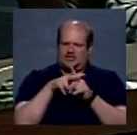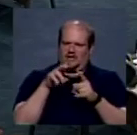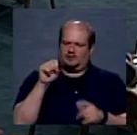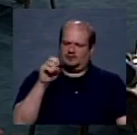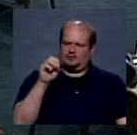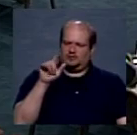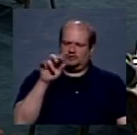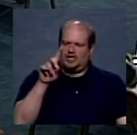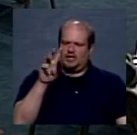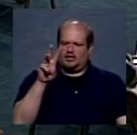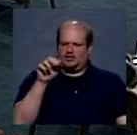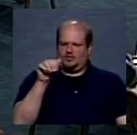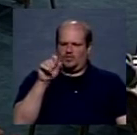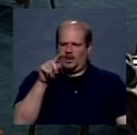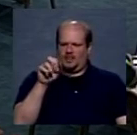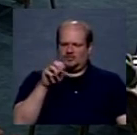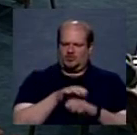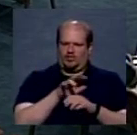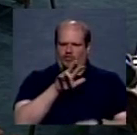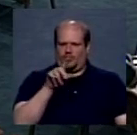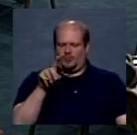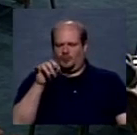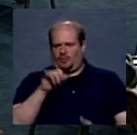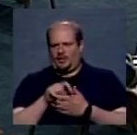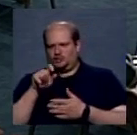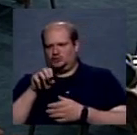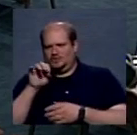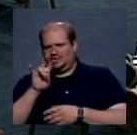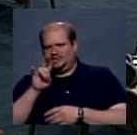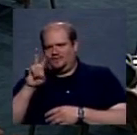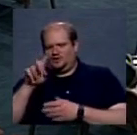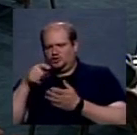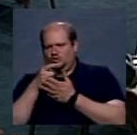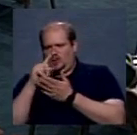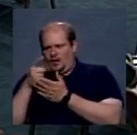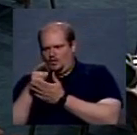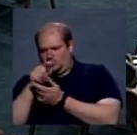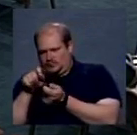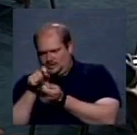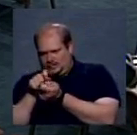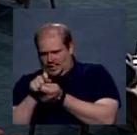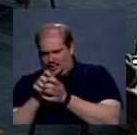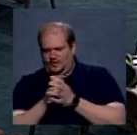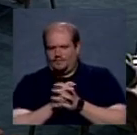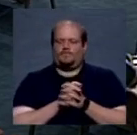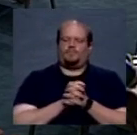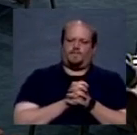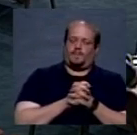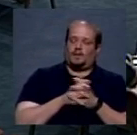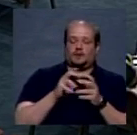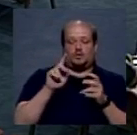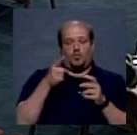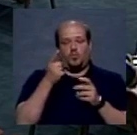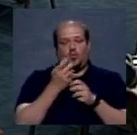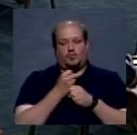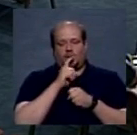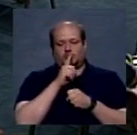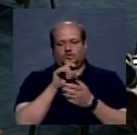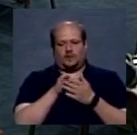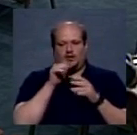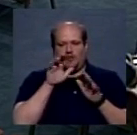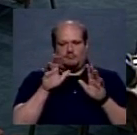Again, I've often said bulky items should be within 72 hours. Exactly. Right. Okay. Just wanted to make sure you hadn't